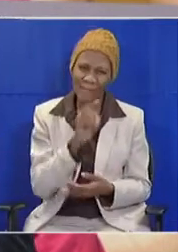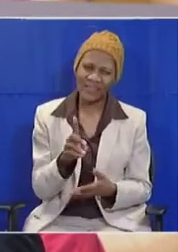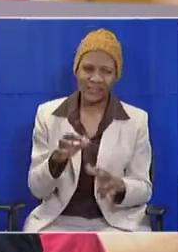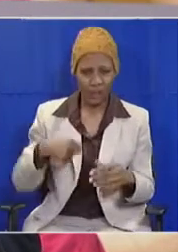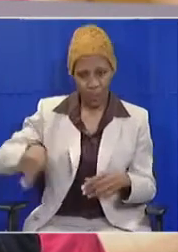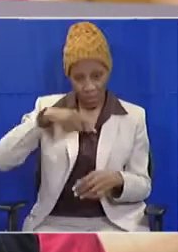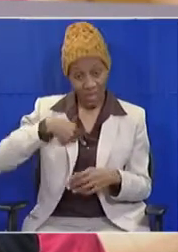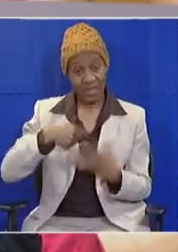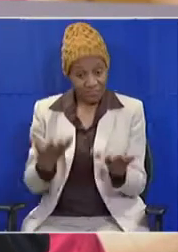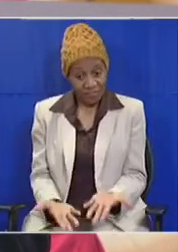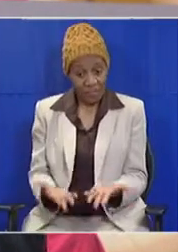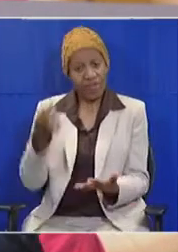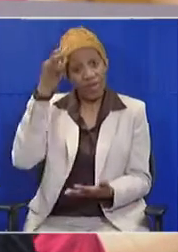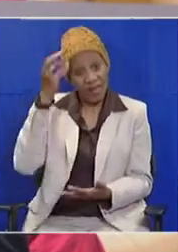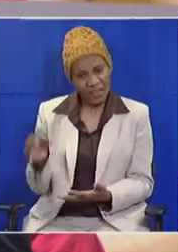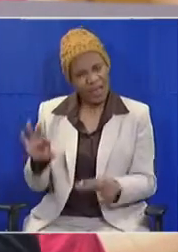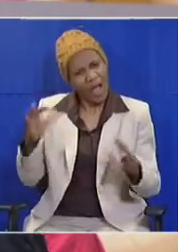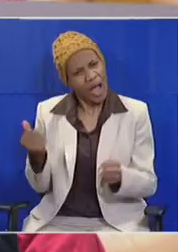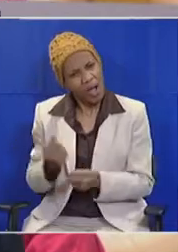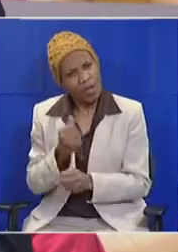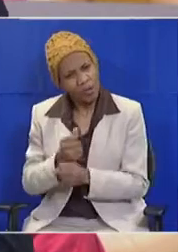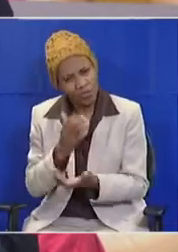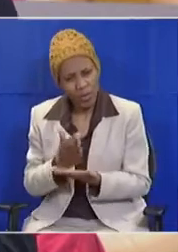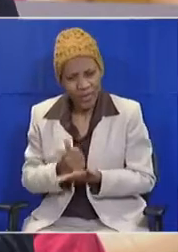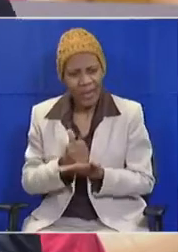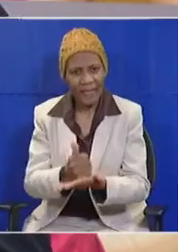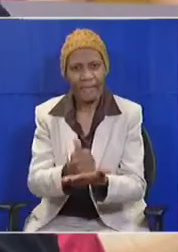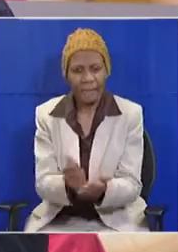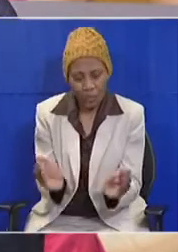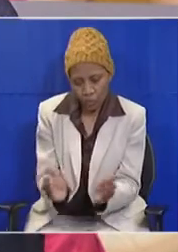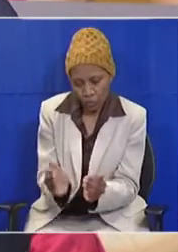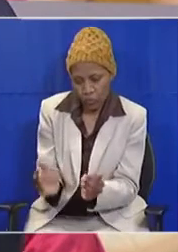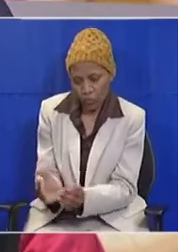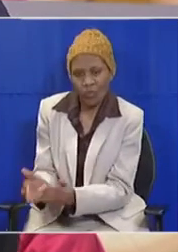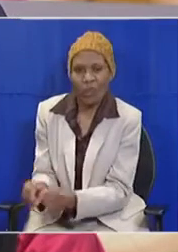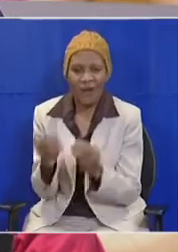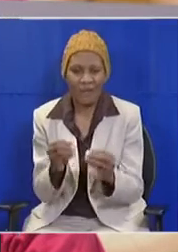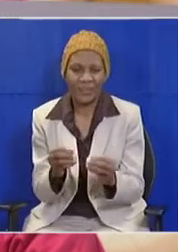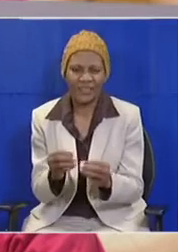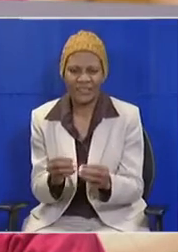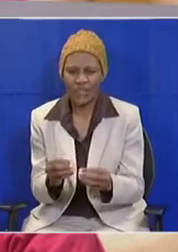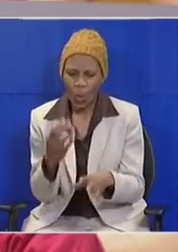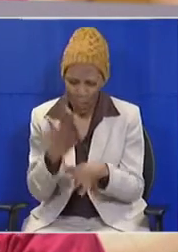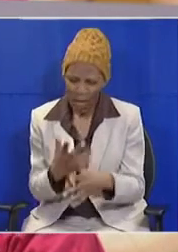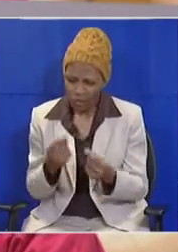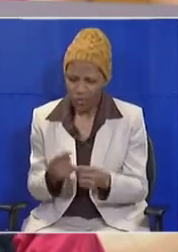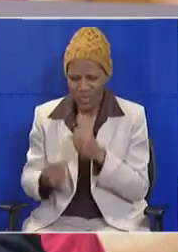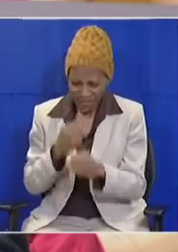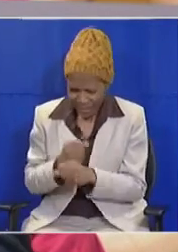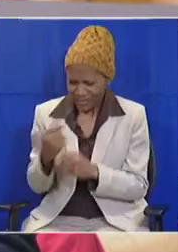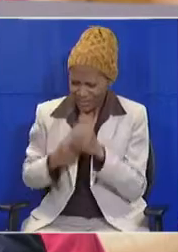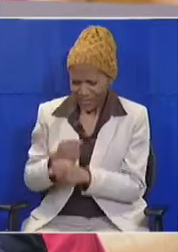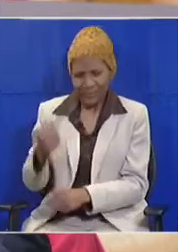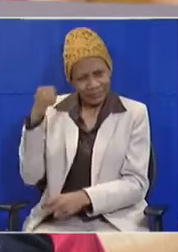as government provide a way for smaller growers who have been growing this from many, many, many